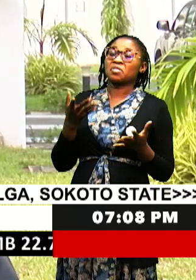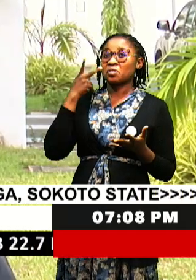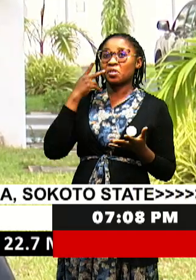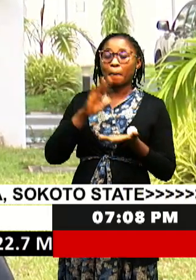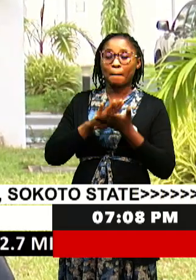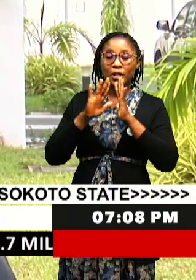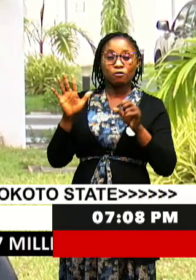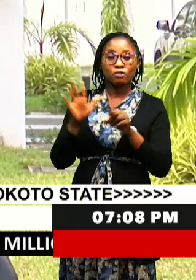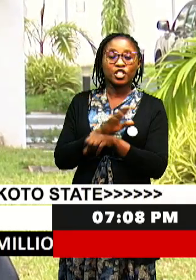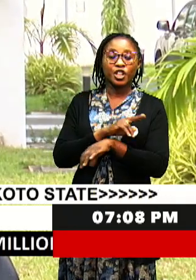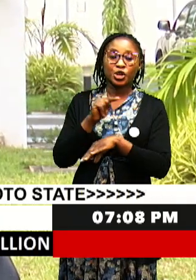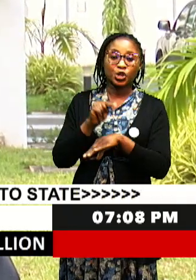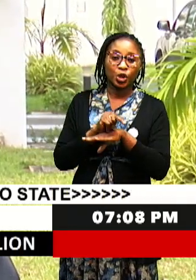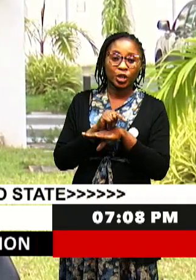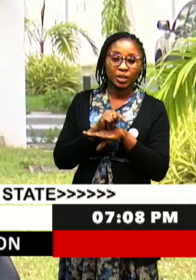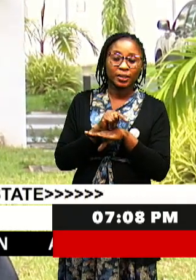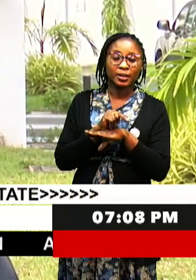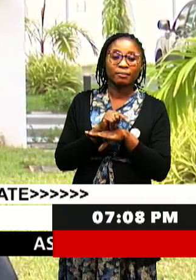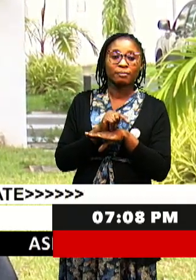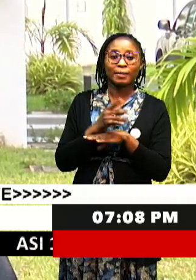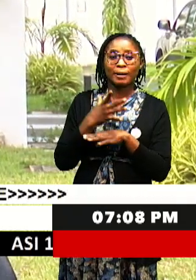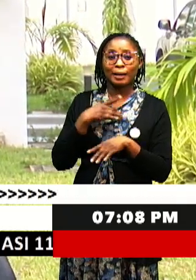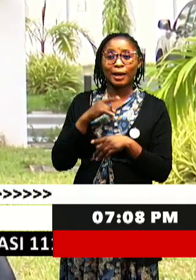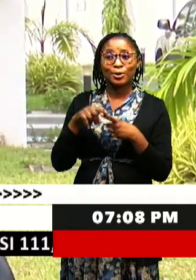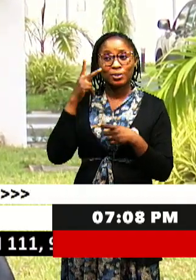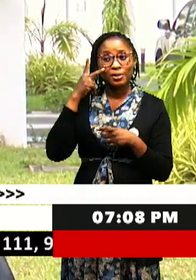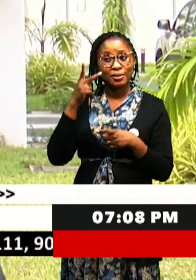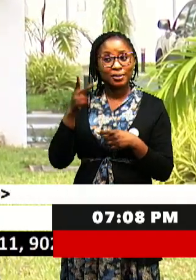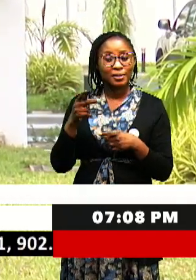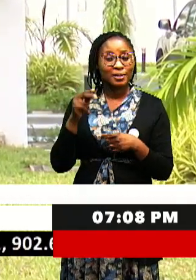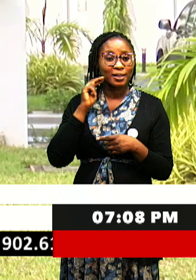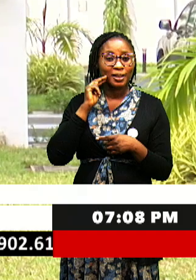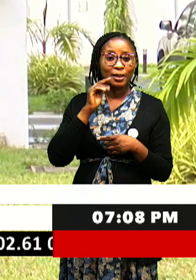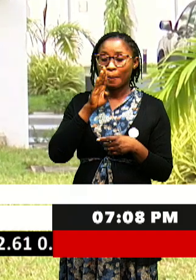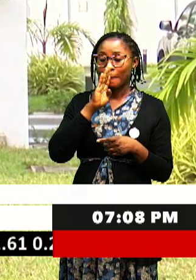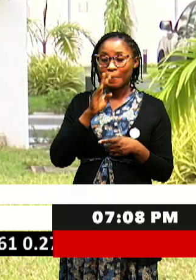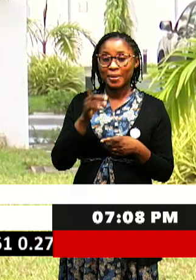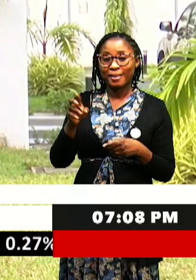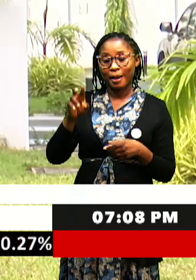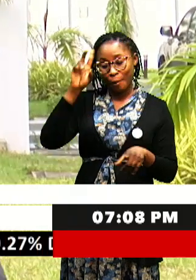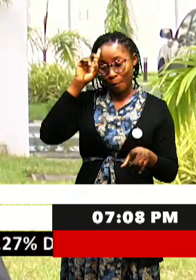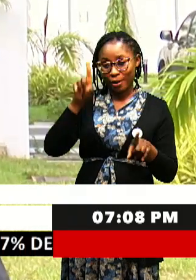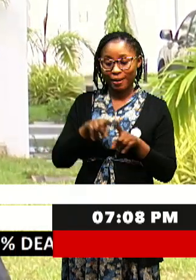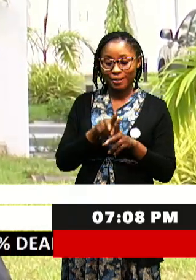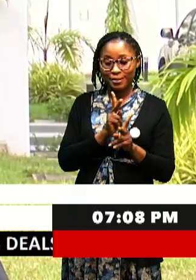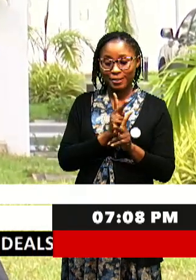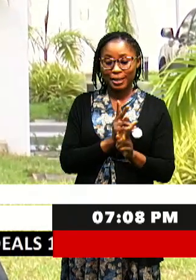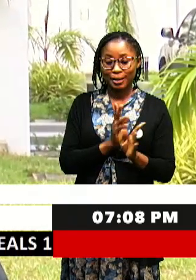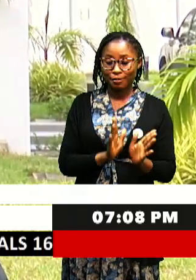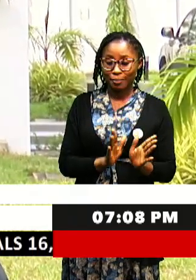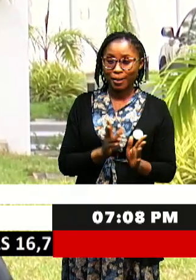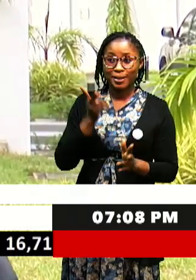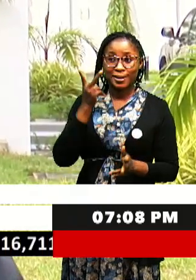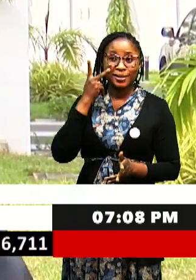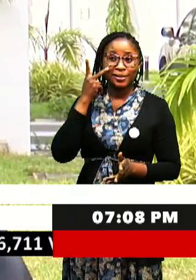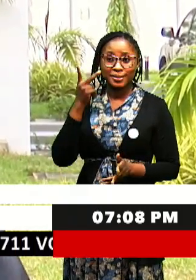nation. I like to see Nigerians being their brother's keeper. I like to